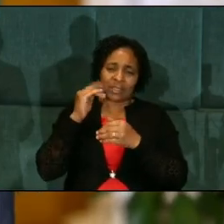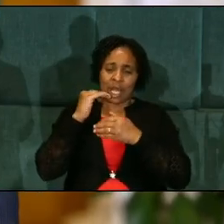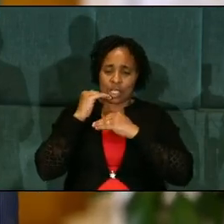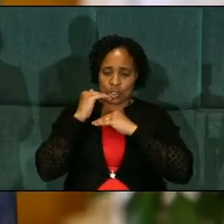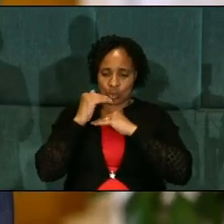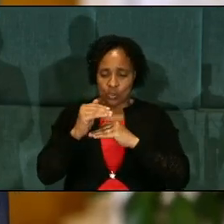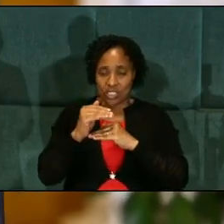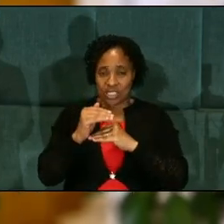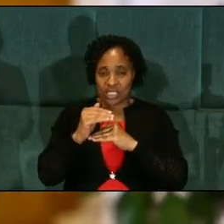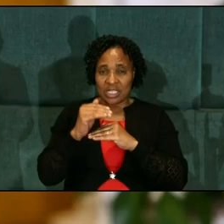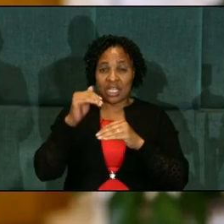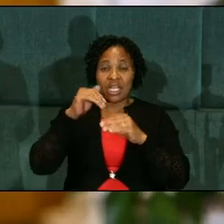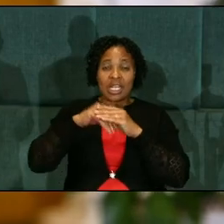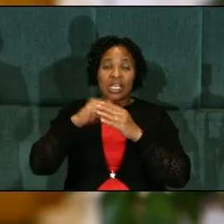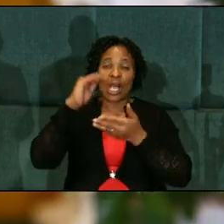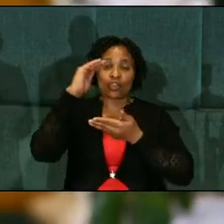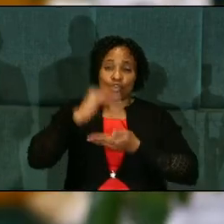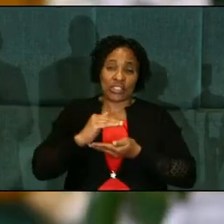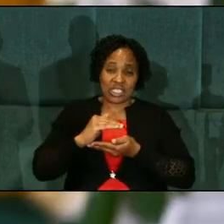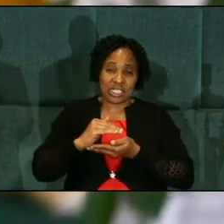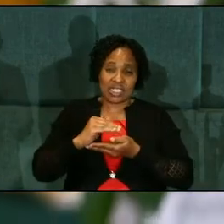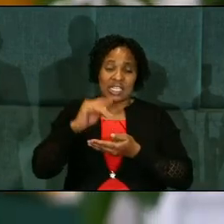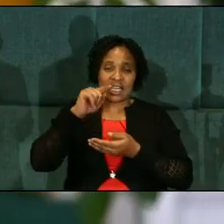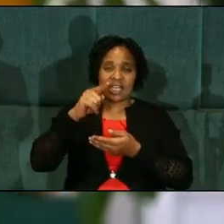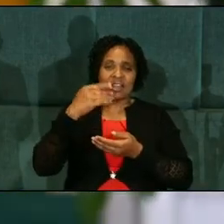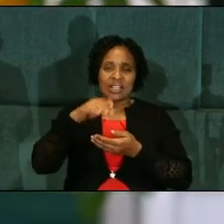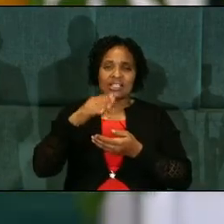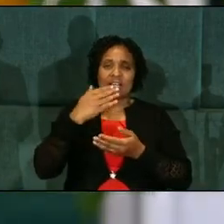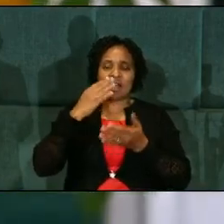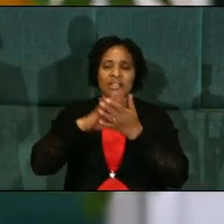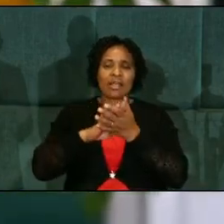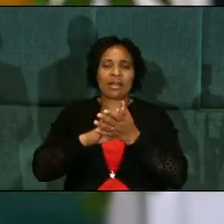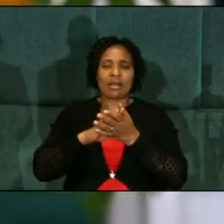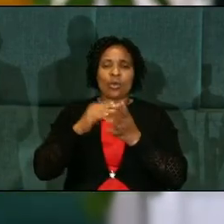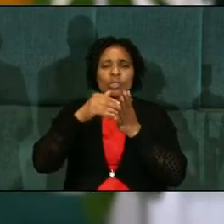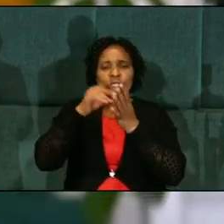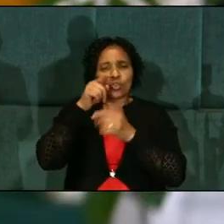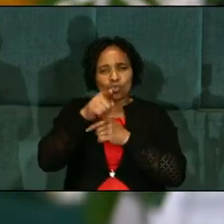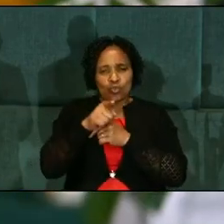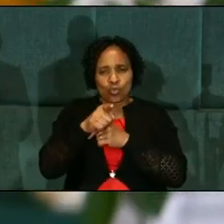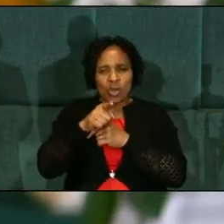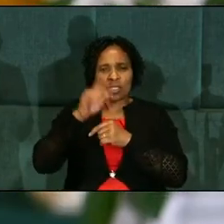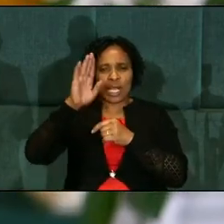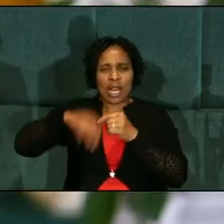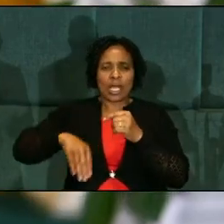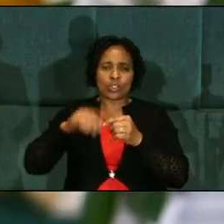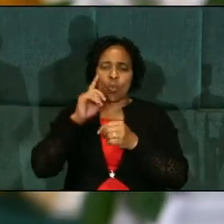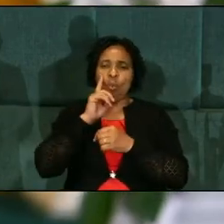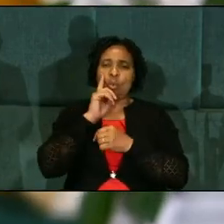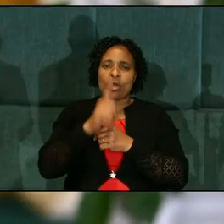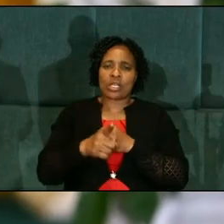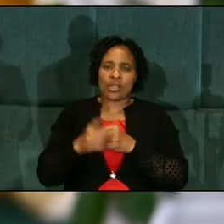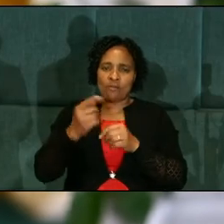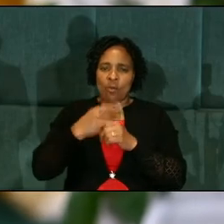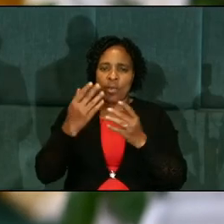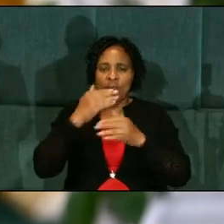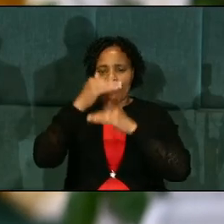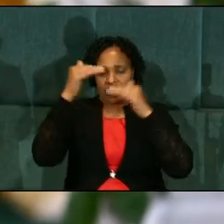these three ingredients, the letter was sent to you as a last warning from heaven.